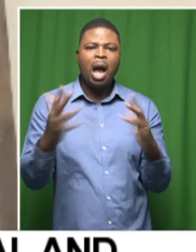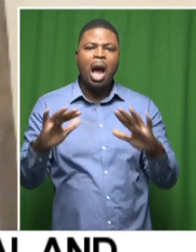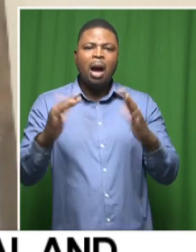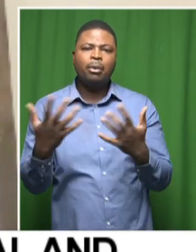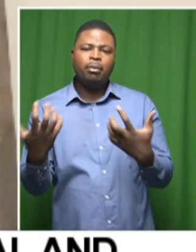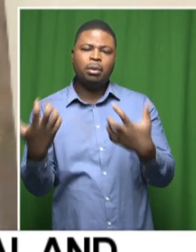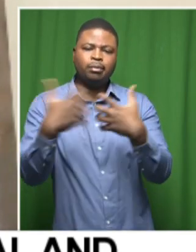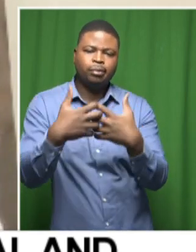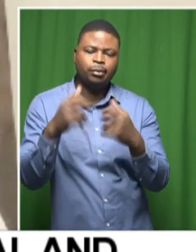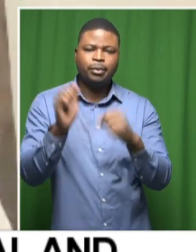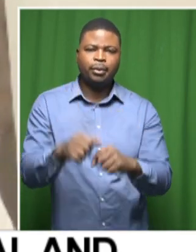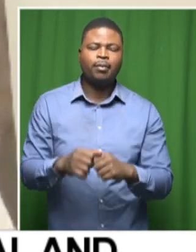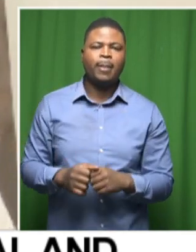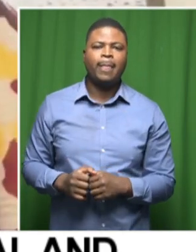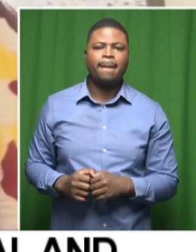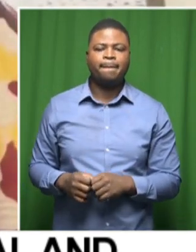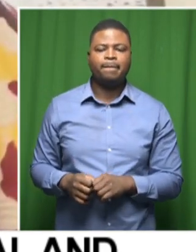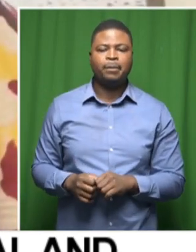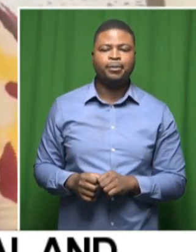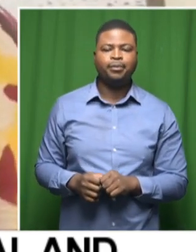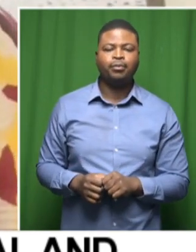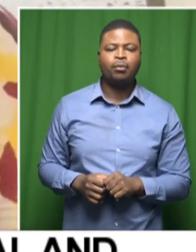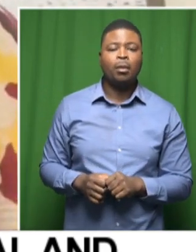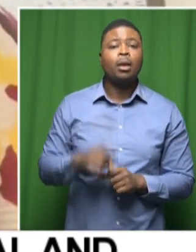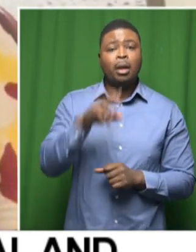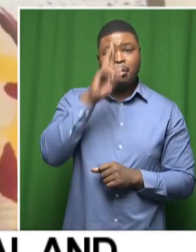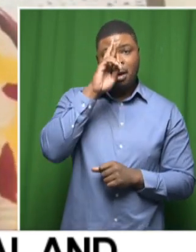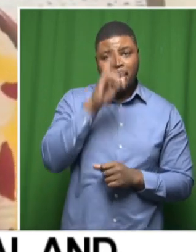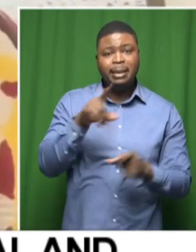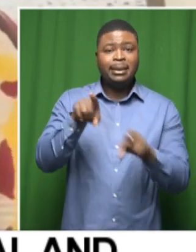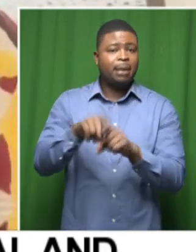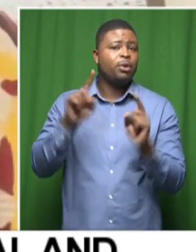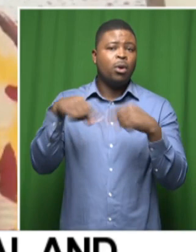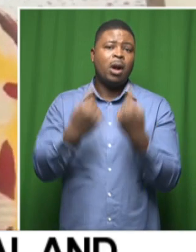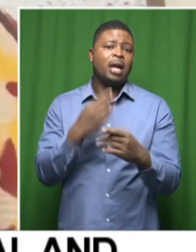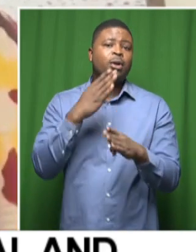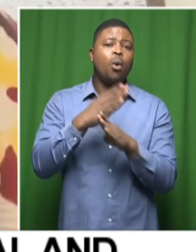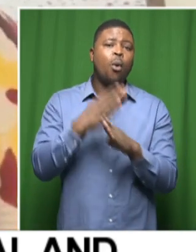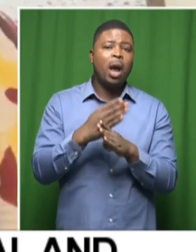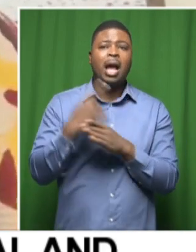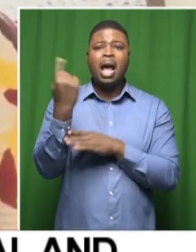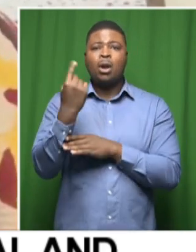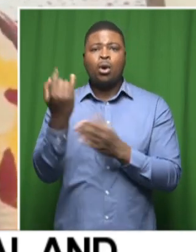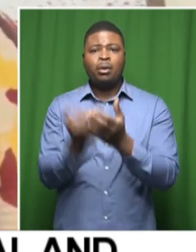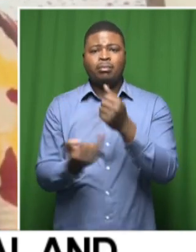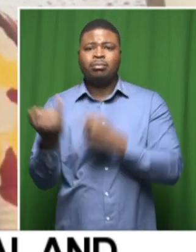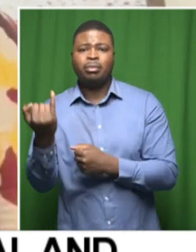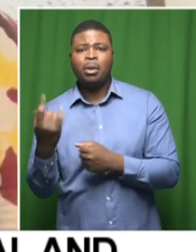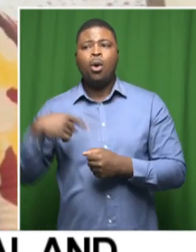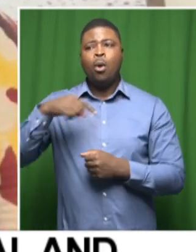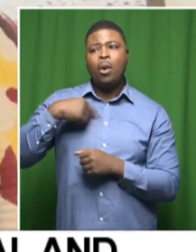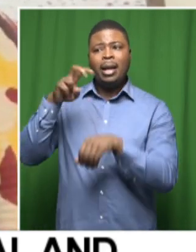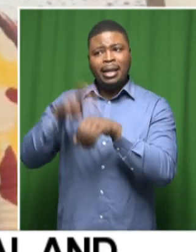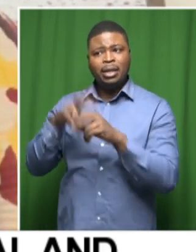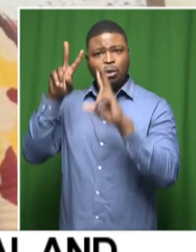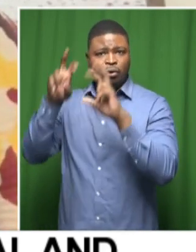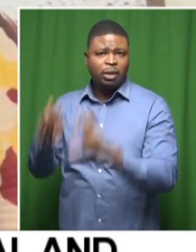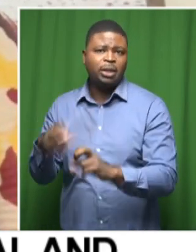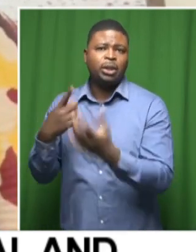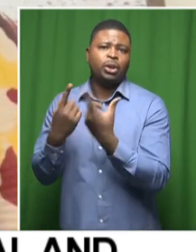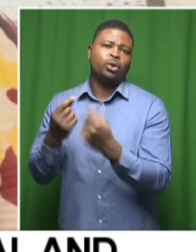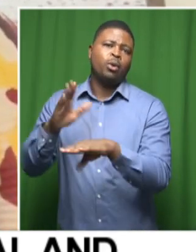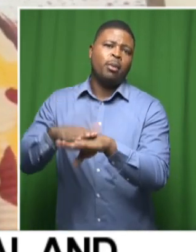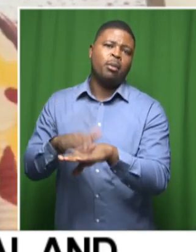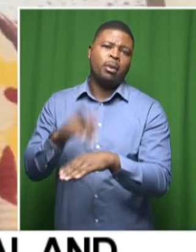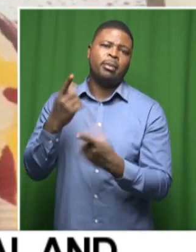what Indeed, and you cannot work in silos. That is a fact. I mean, we need that research. And I think my next question to you is